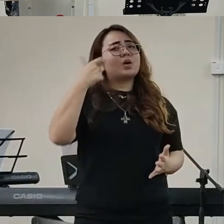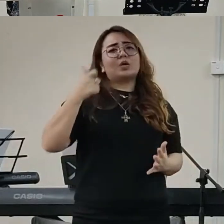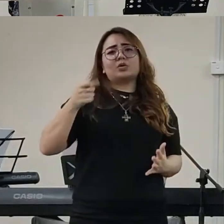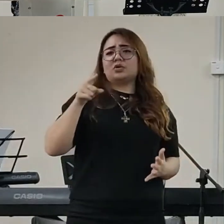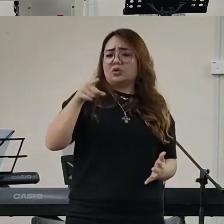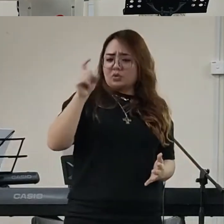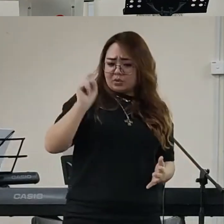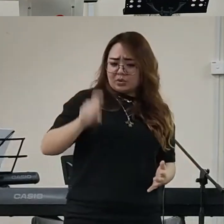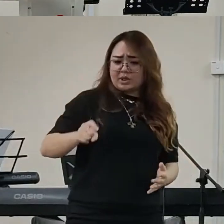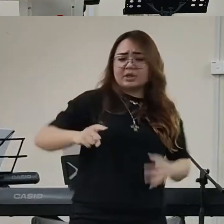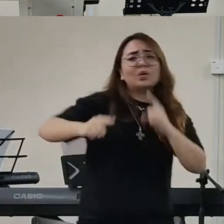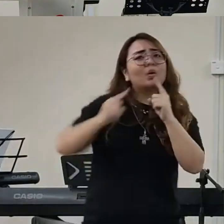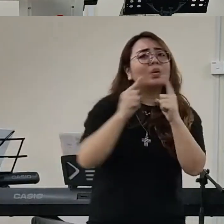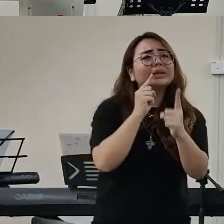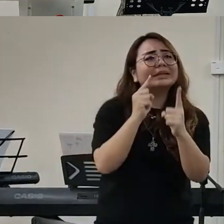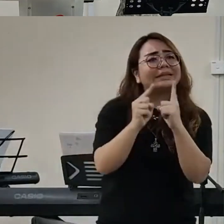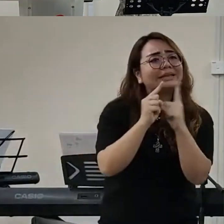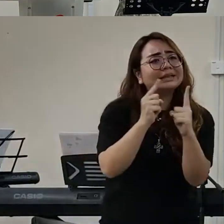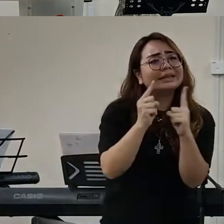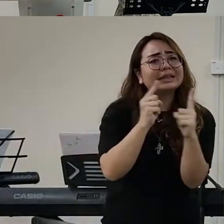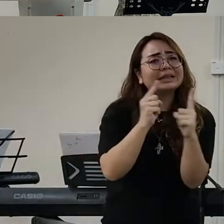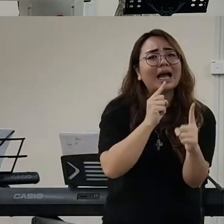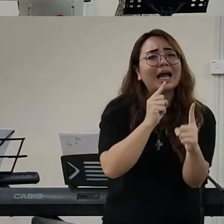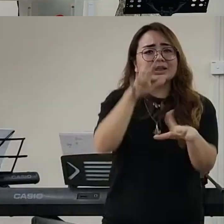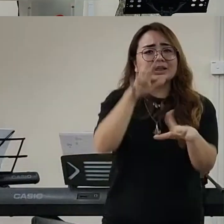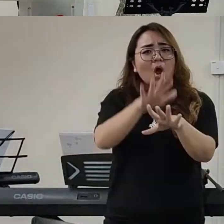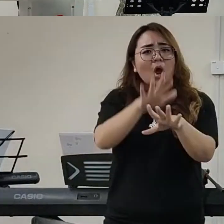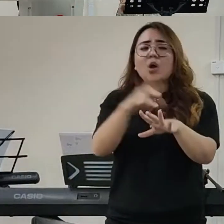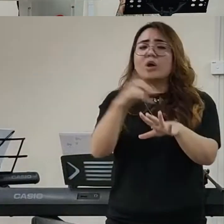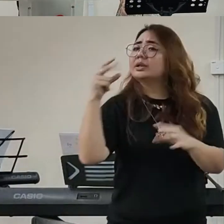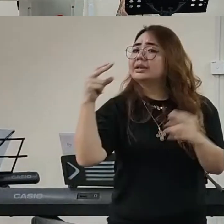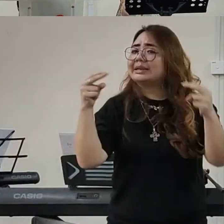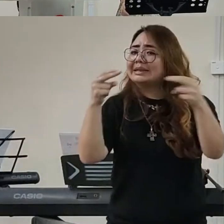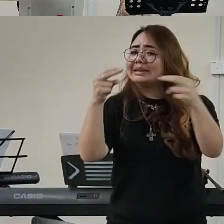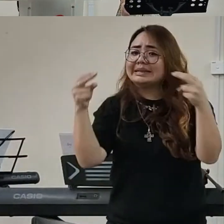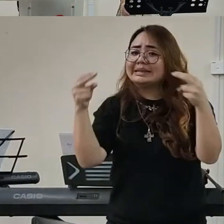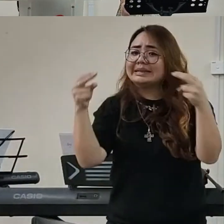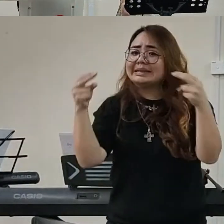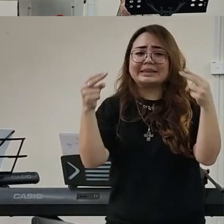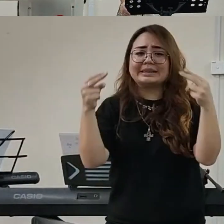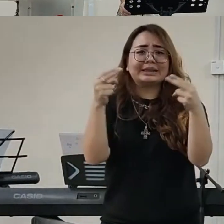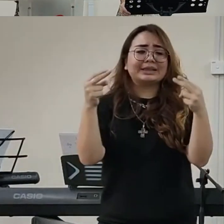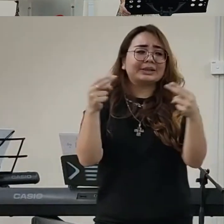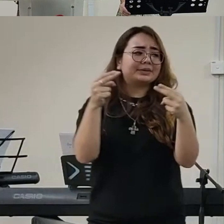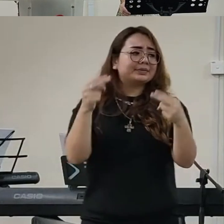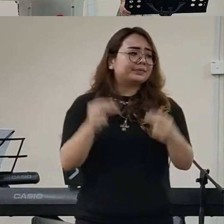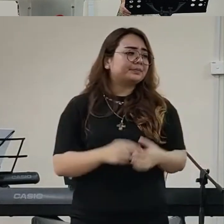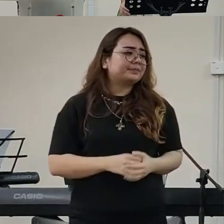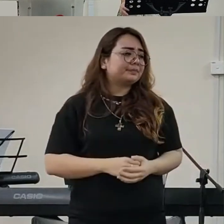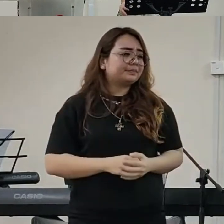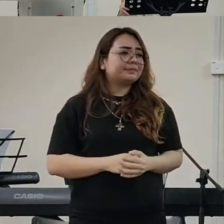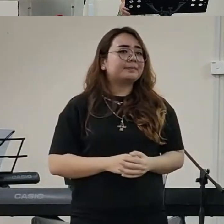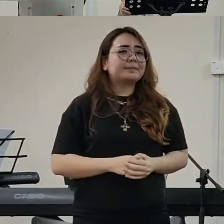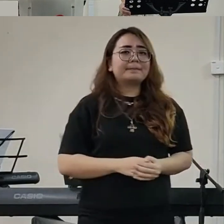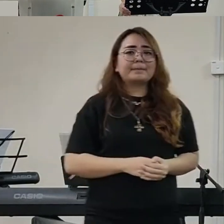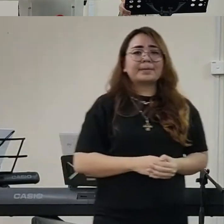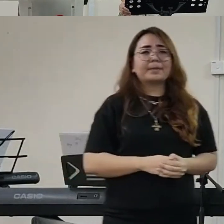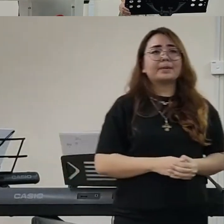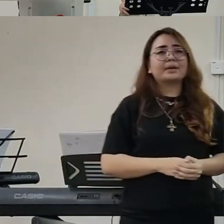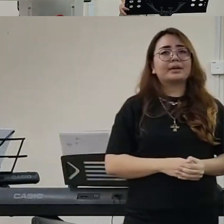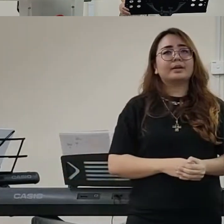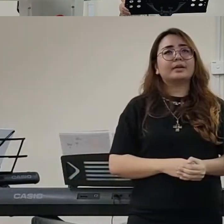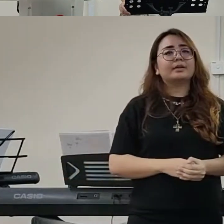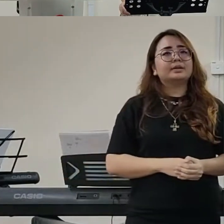Thursdays. As shepherds, we are to lead. God is about to lead us. Believers are shepherds.